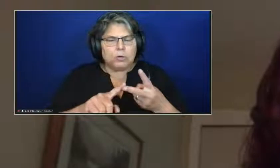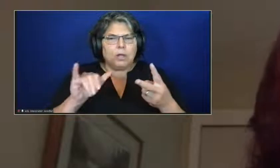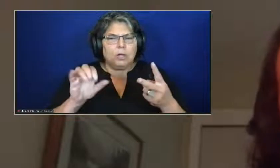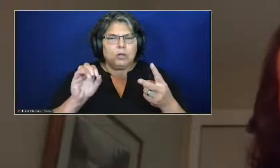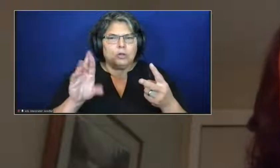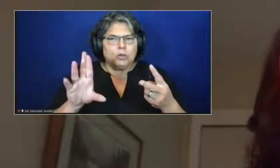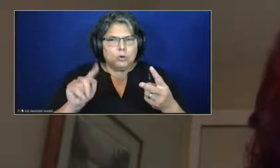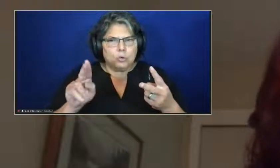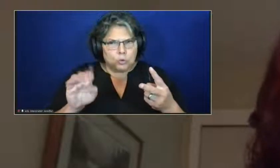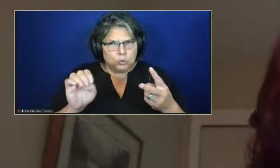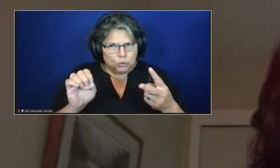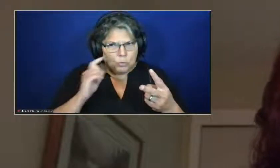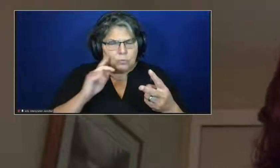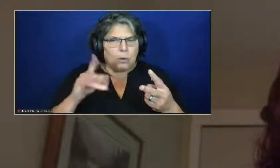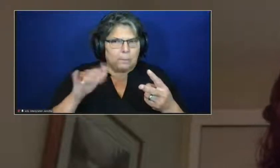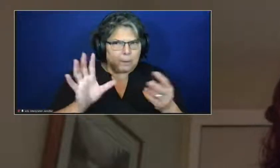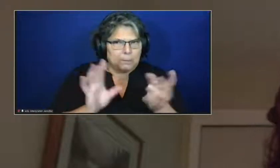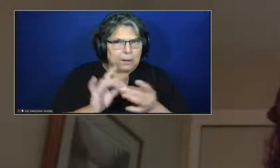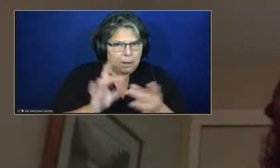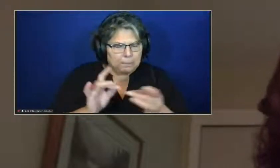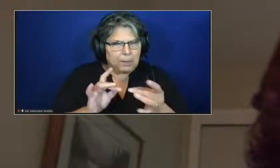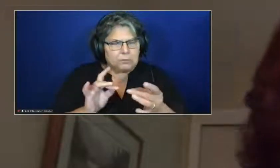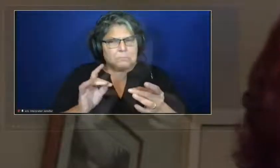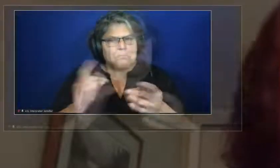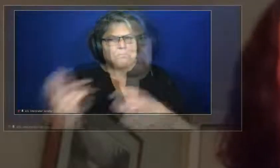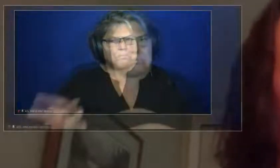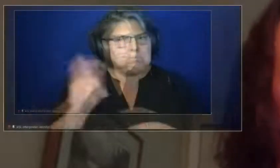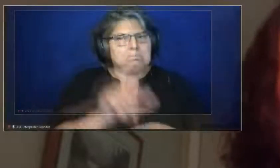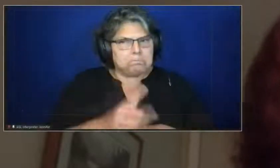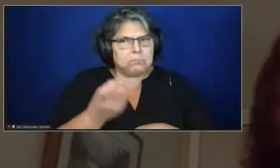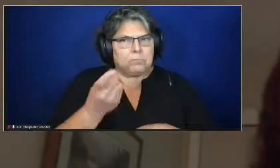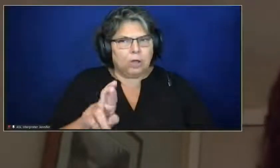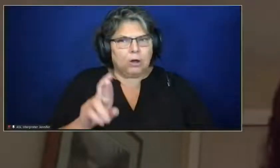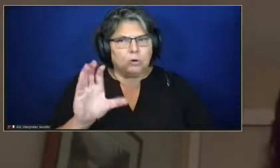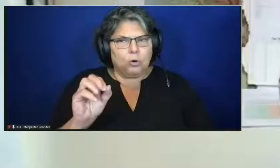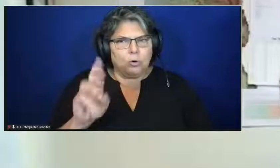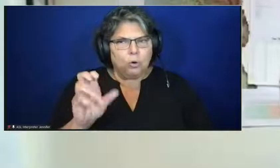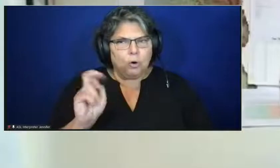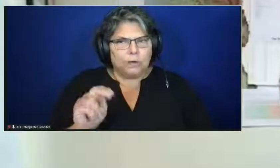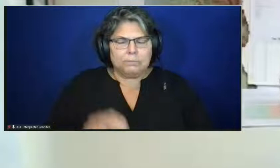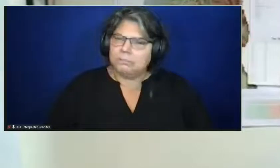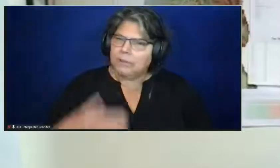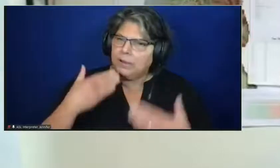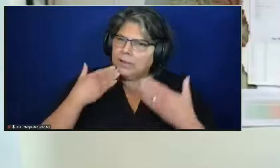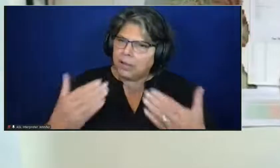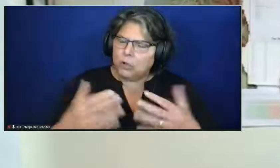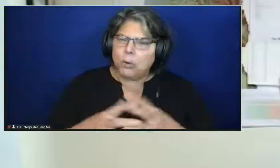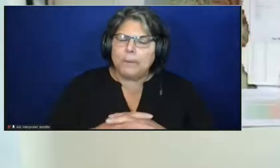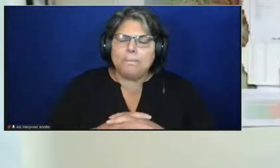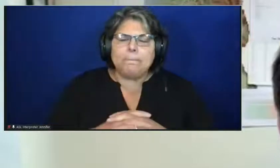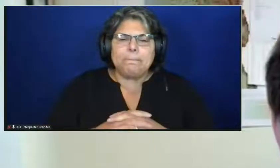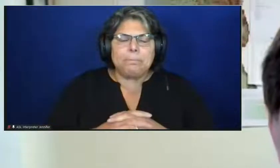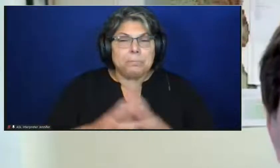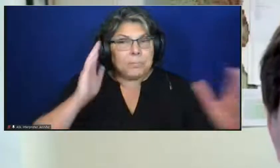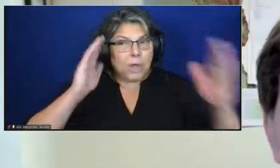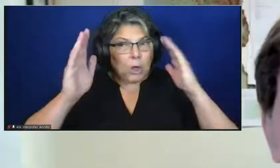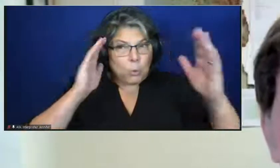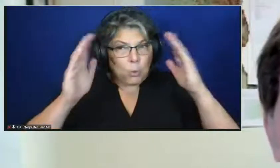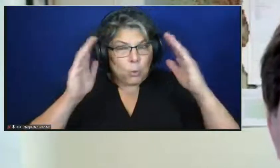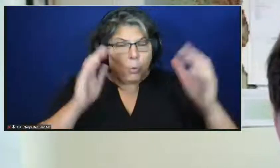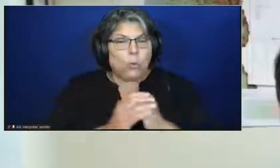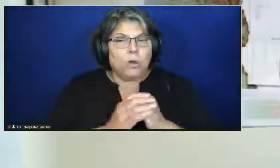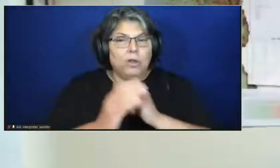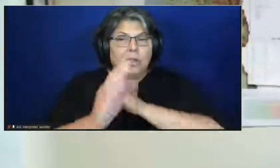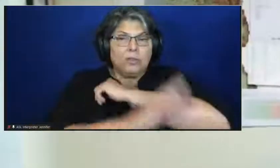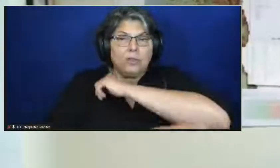comments. So let's jump right in. I'll hand it over to Dr. Coren. Thank you, Cameron. And hello, everybody. The fall